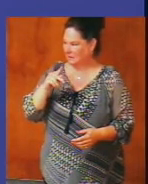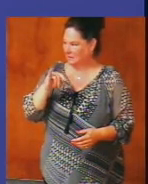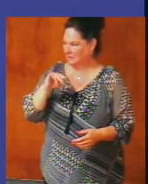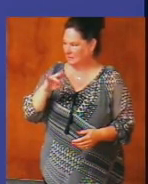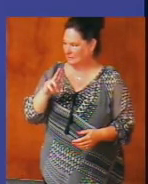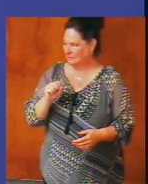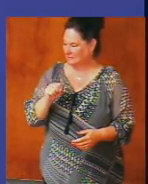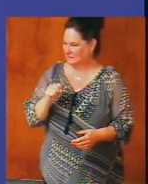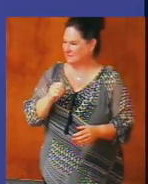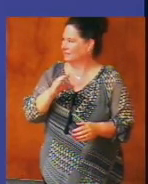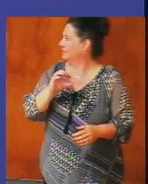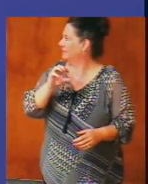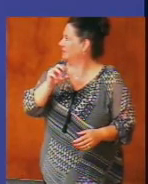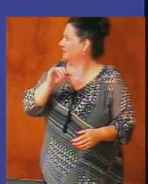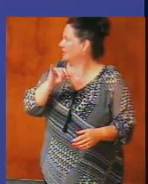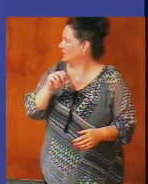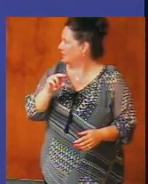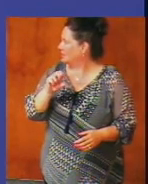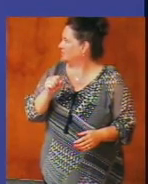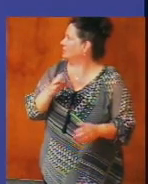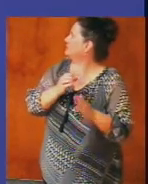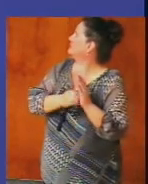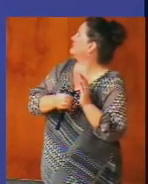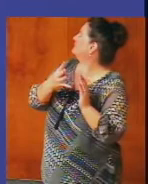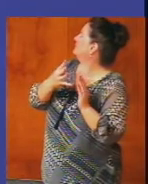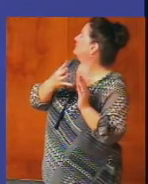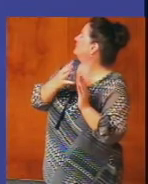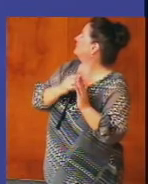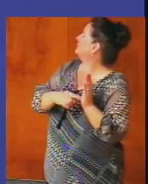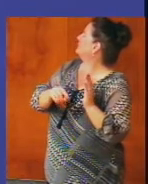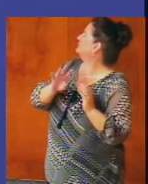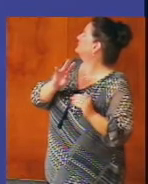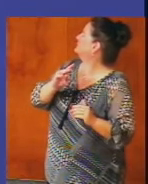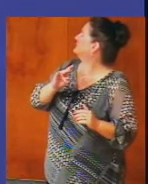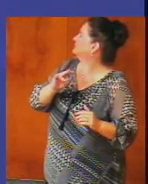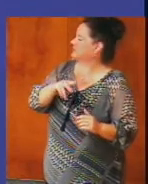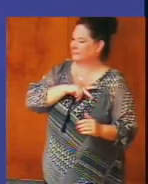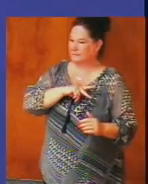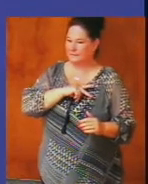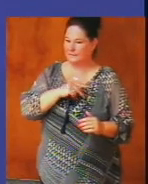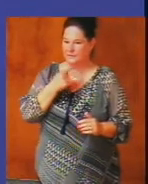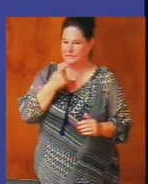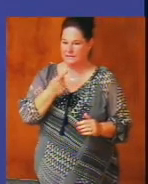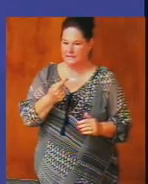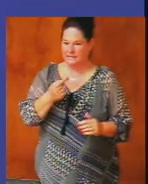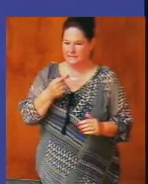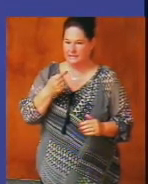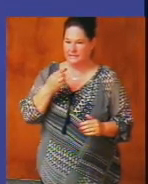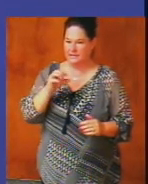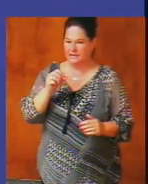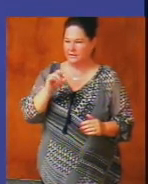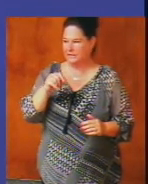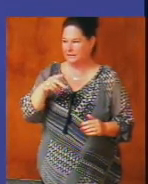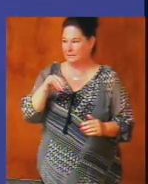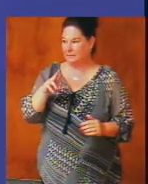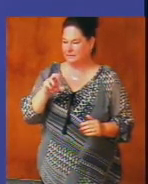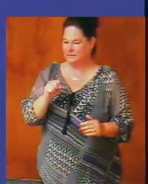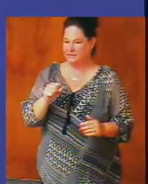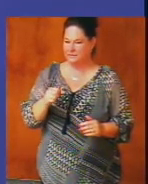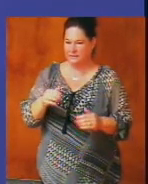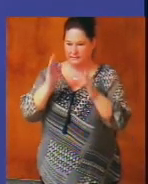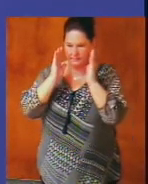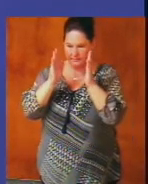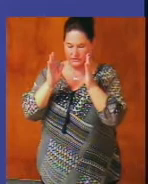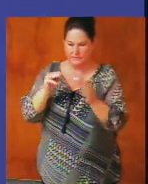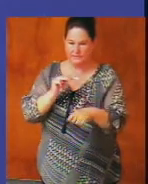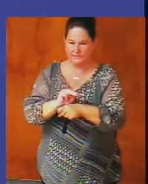in Colossians chapter 4 and verse 17, Paul says, "And say to Archippus, take heed to the ministry which